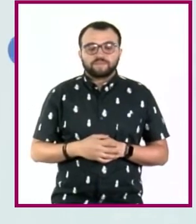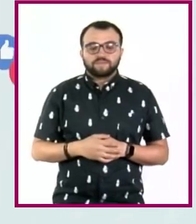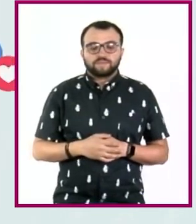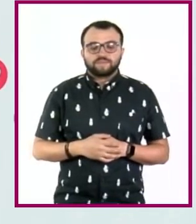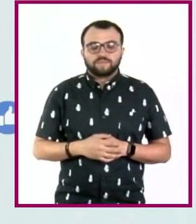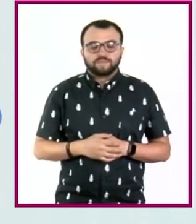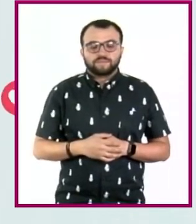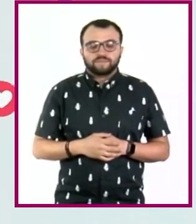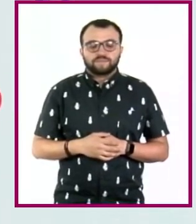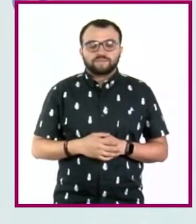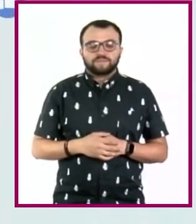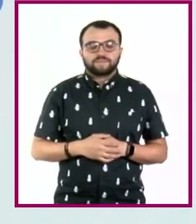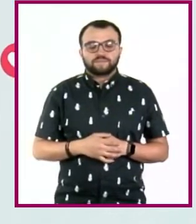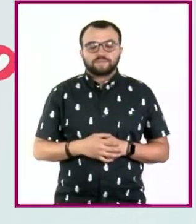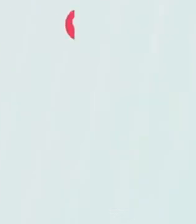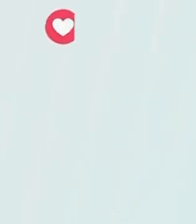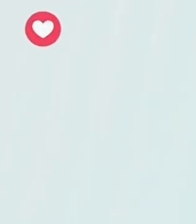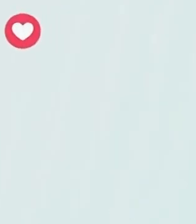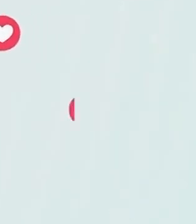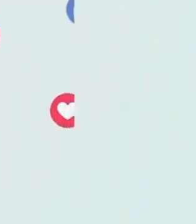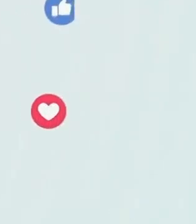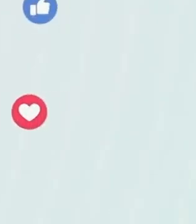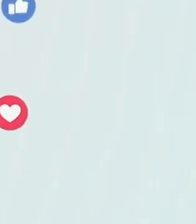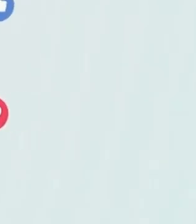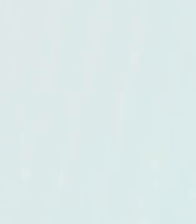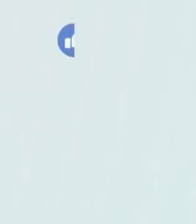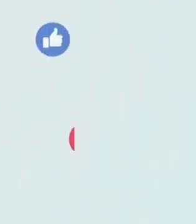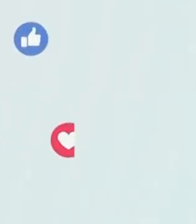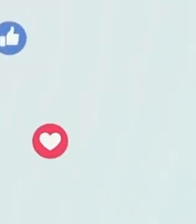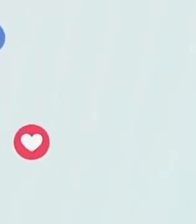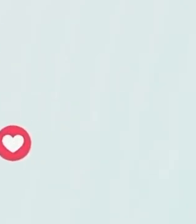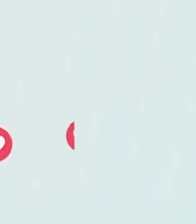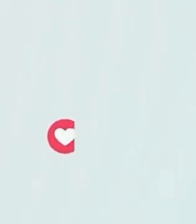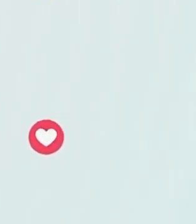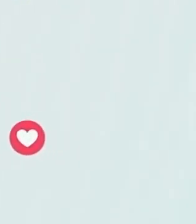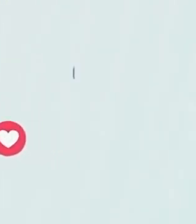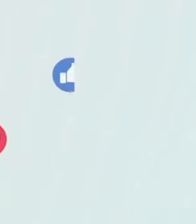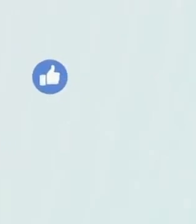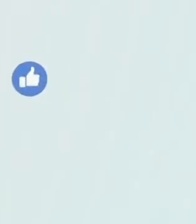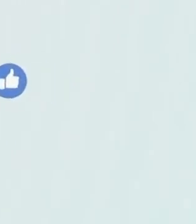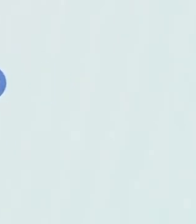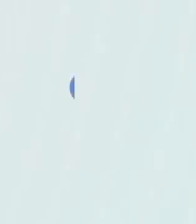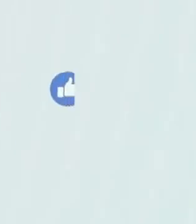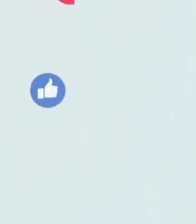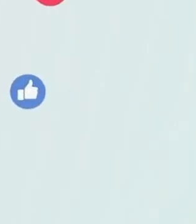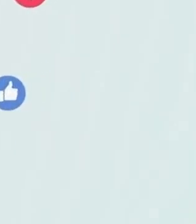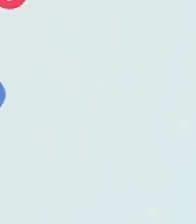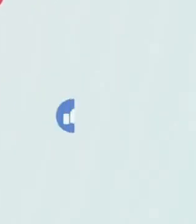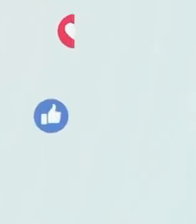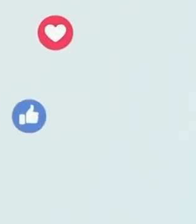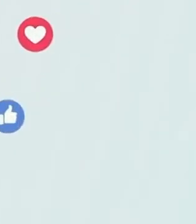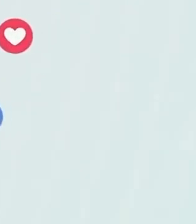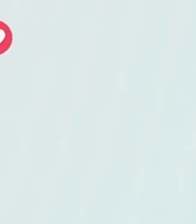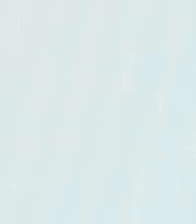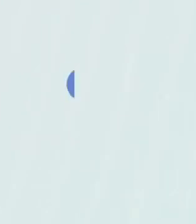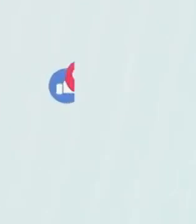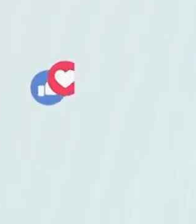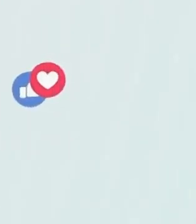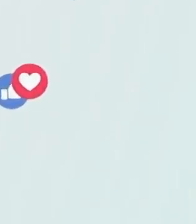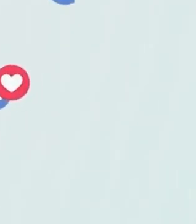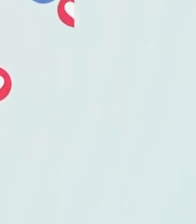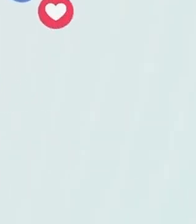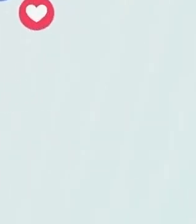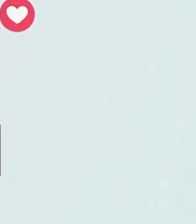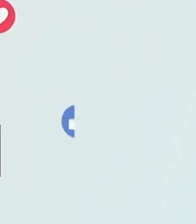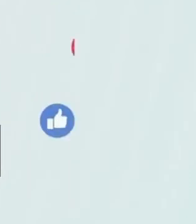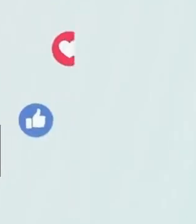The theme of this year's International Youth Day, Youth Engagement for Global Action, spotlights the ways in which the voices and